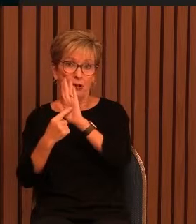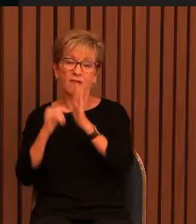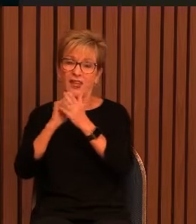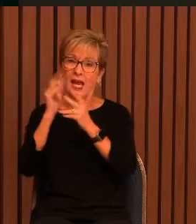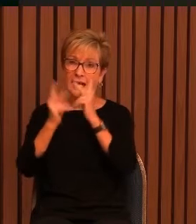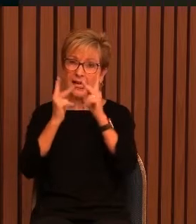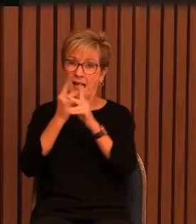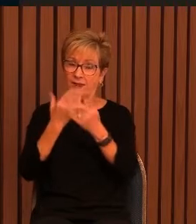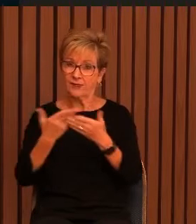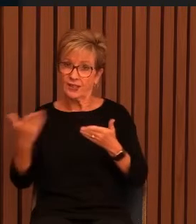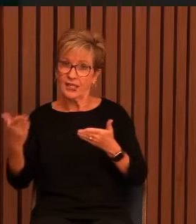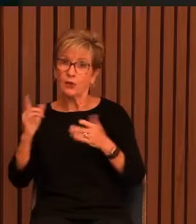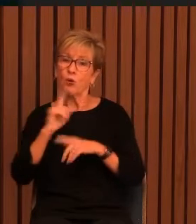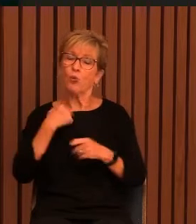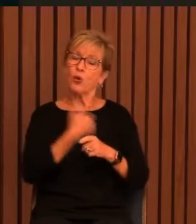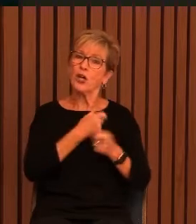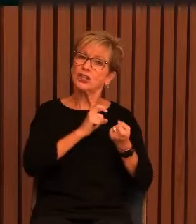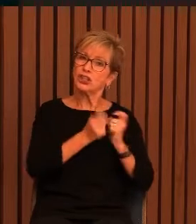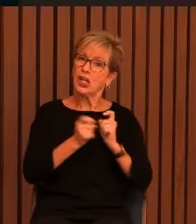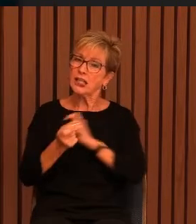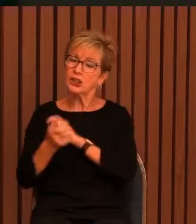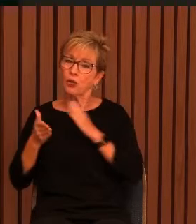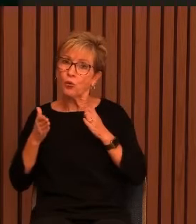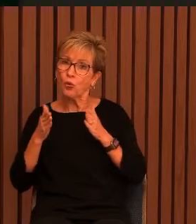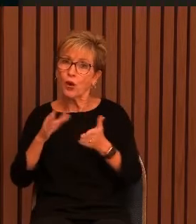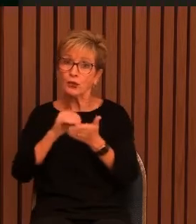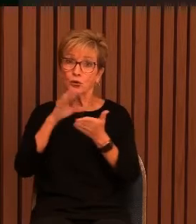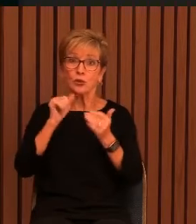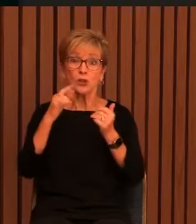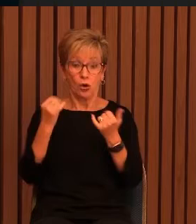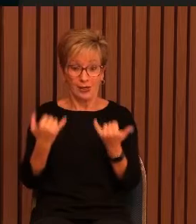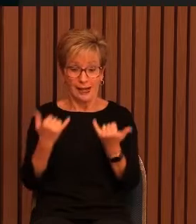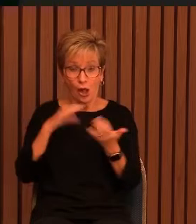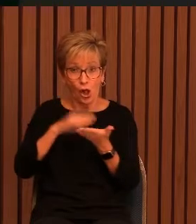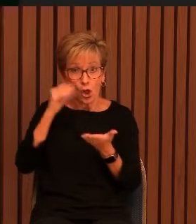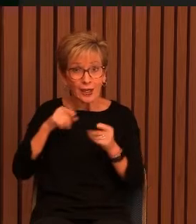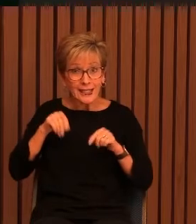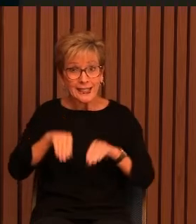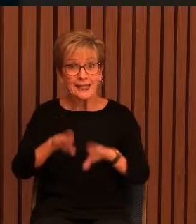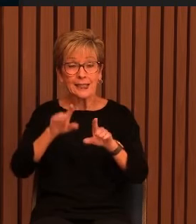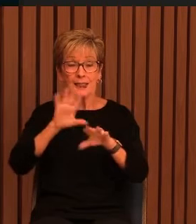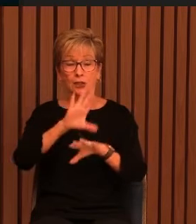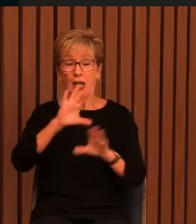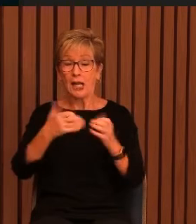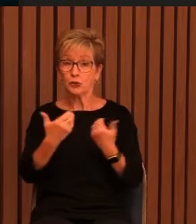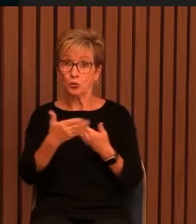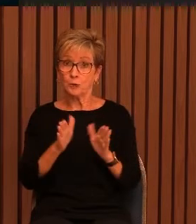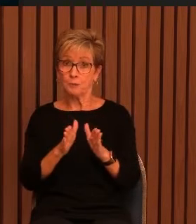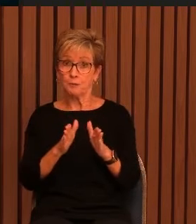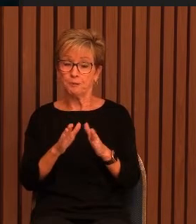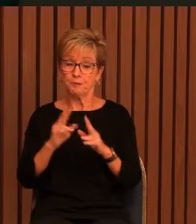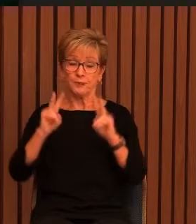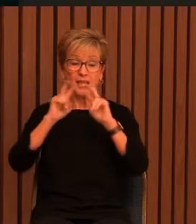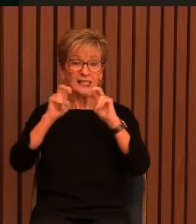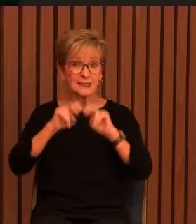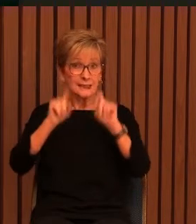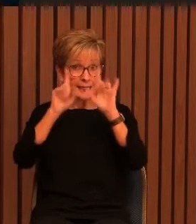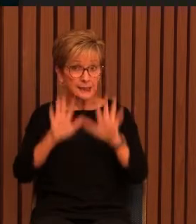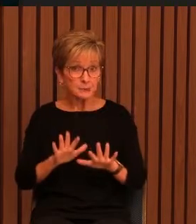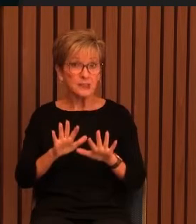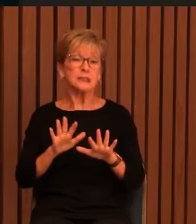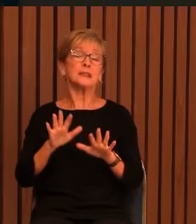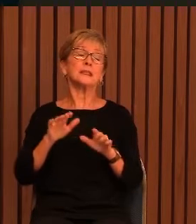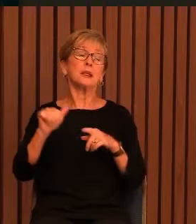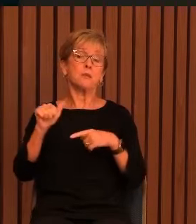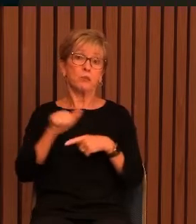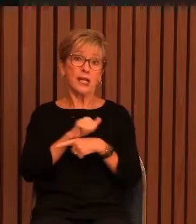that kind of thing where we're changing the way students are learning in the classroom. Assessment practices, well, if